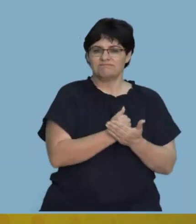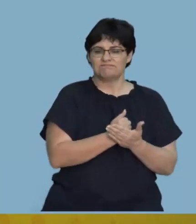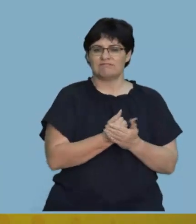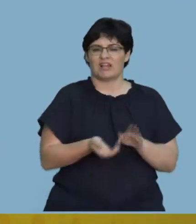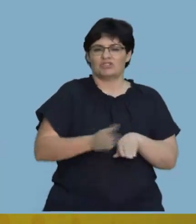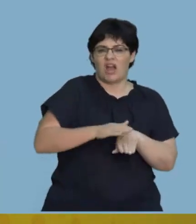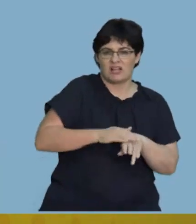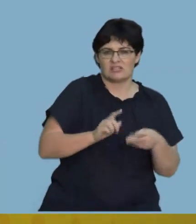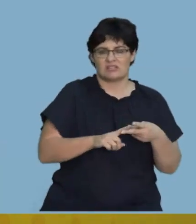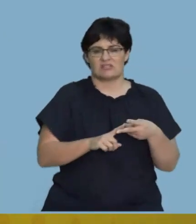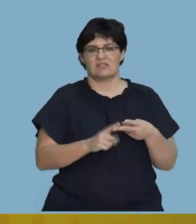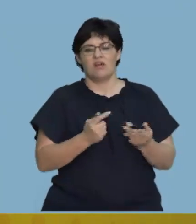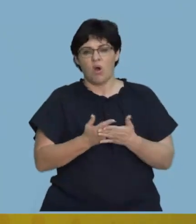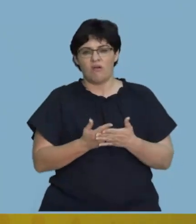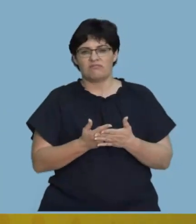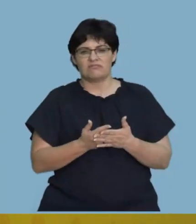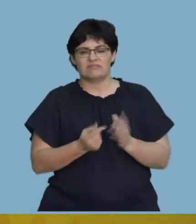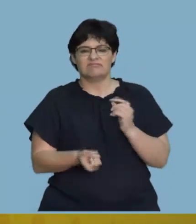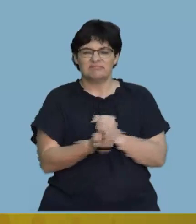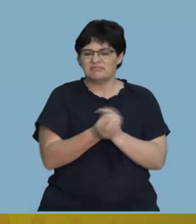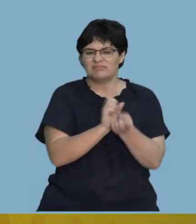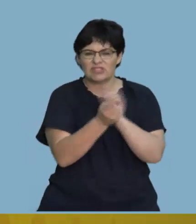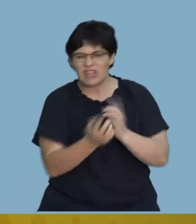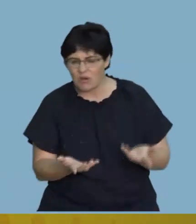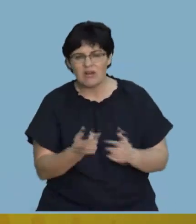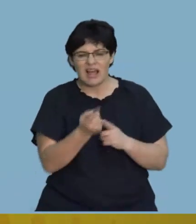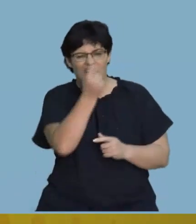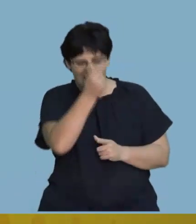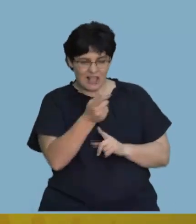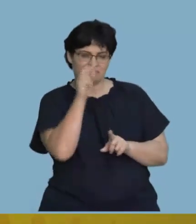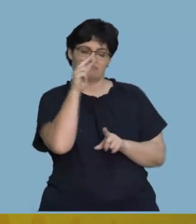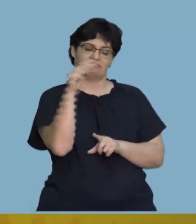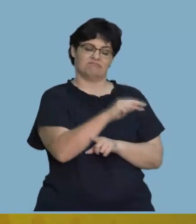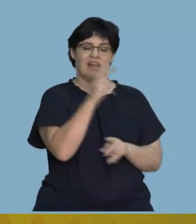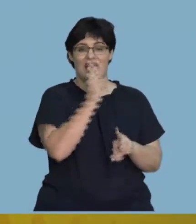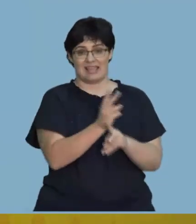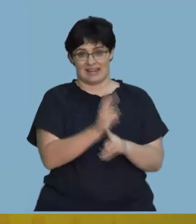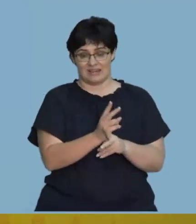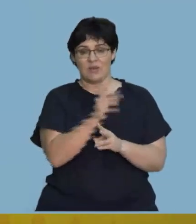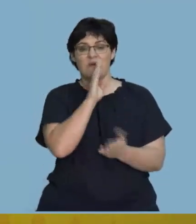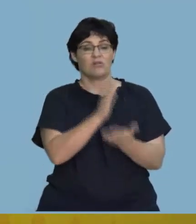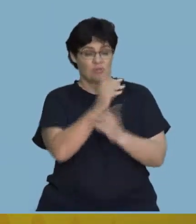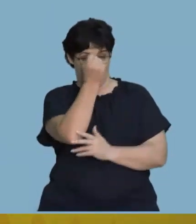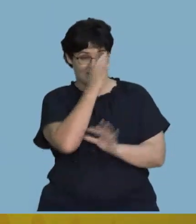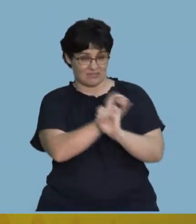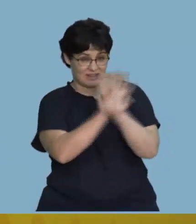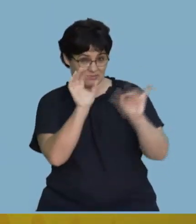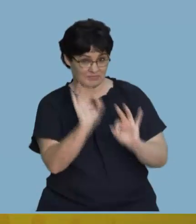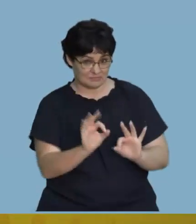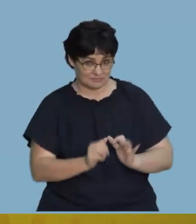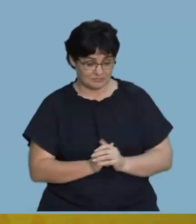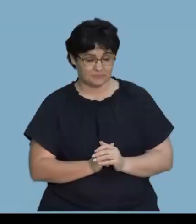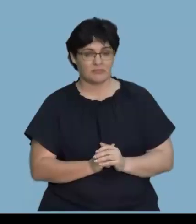the principle of quantization of charge. Those are some of the legal things that you need to revisit and make sure that you're on point on that. Right, in the